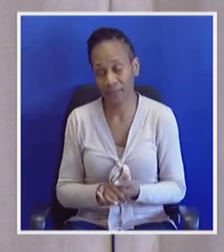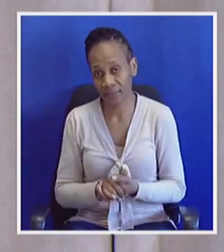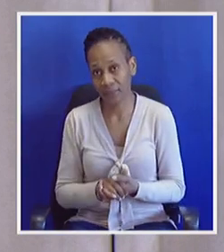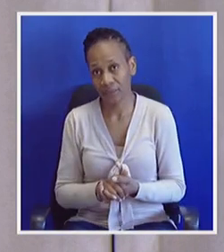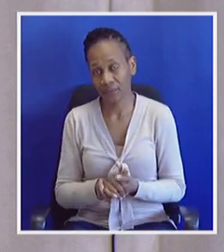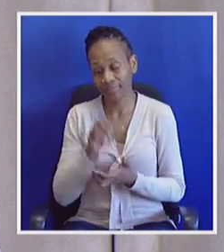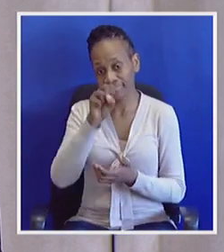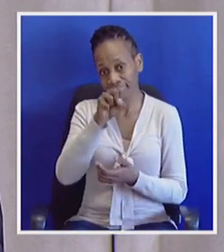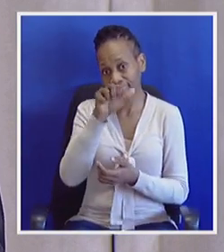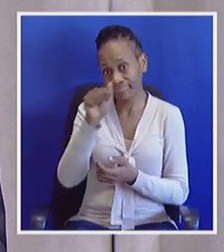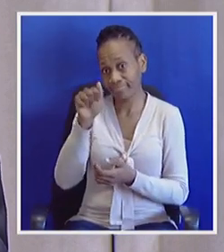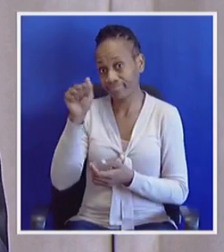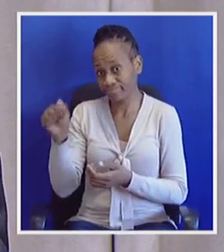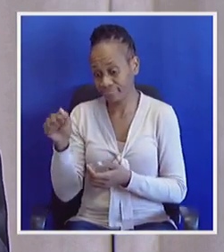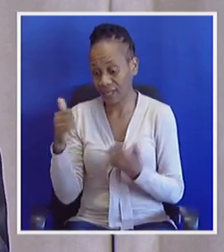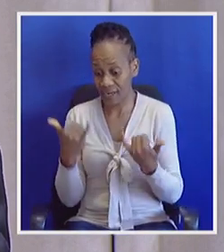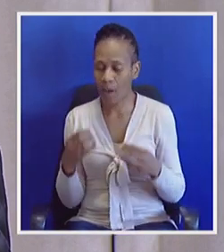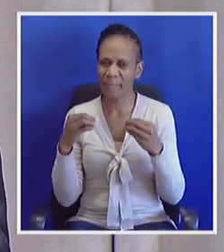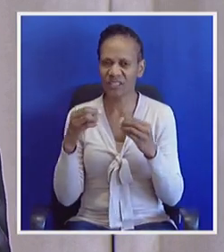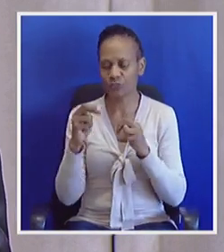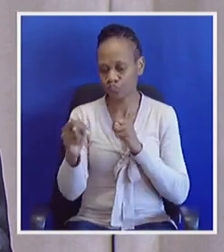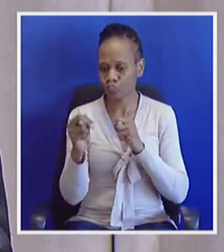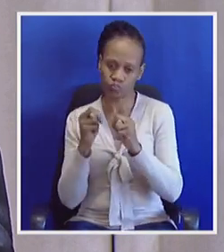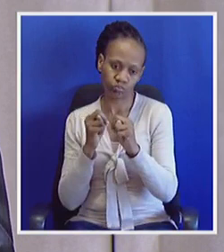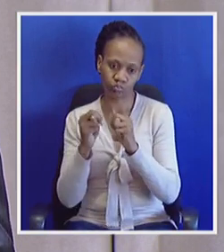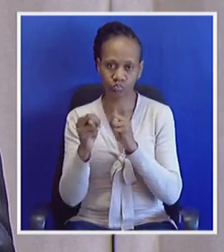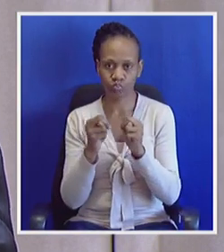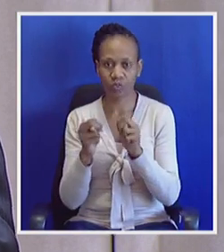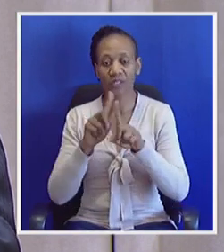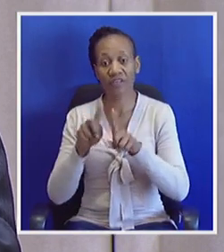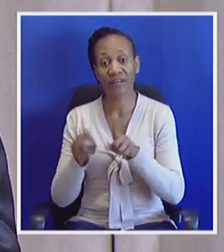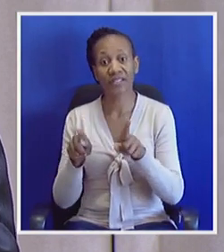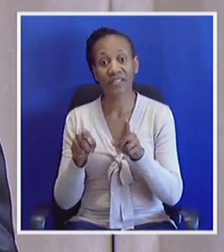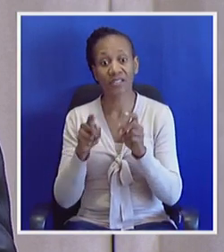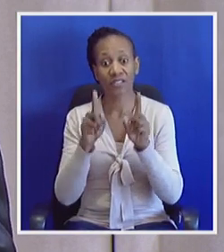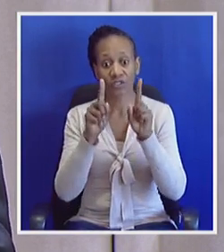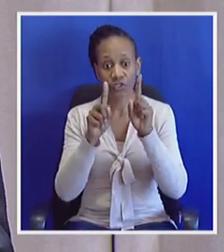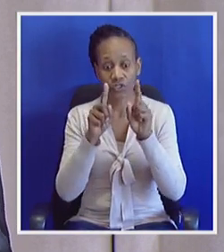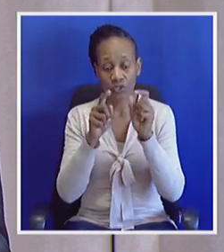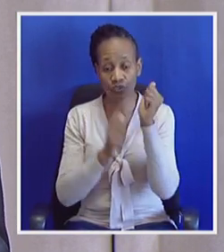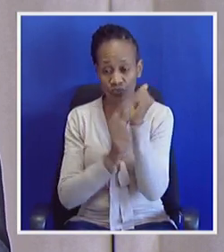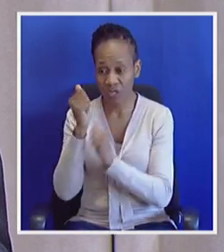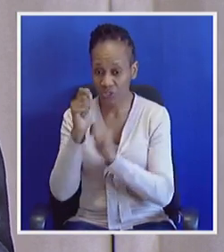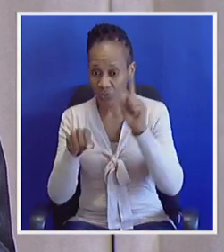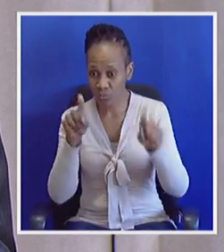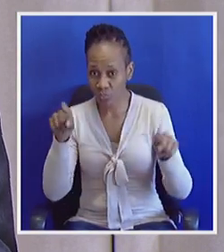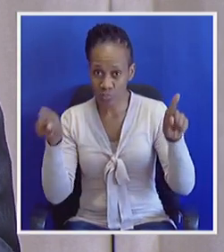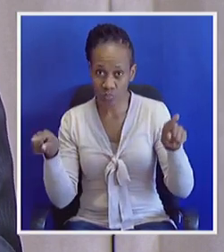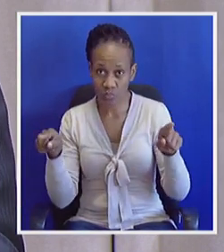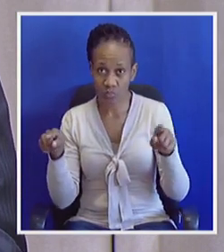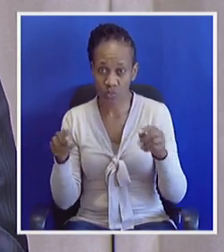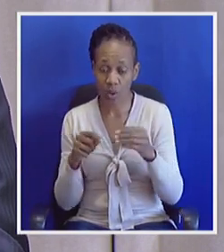SAA is also negotiating with its lenders to extend maturing debt beyond